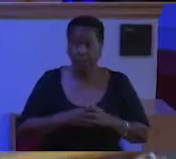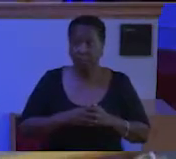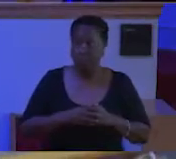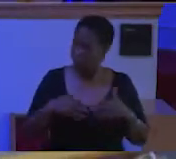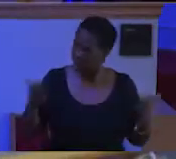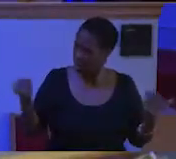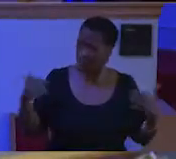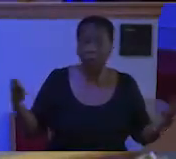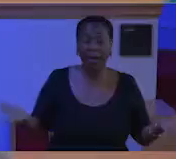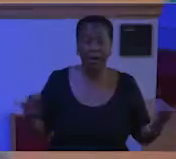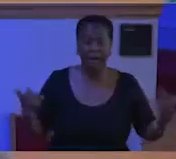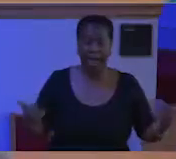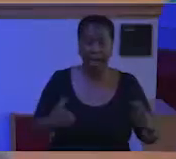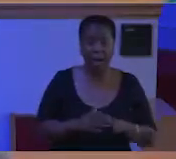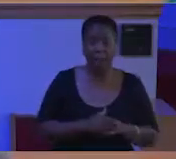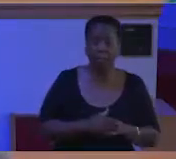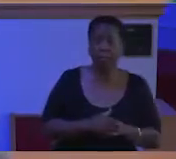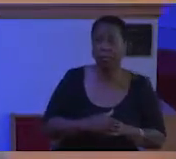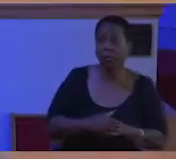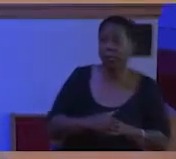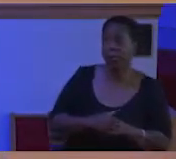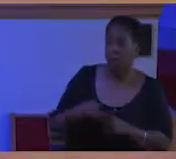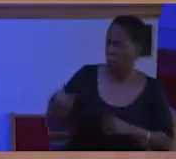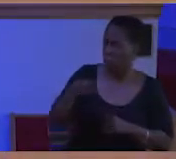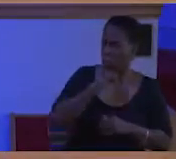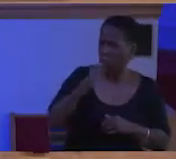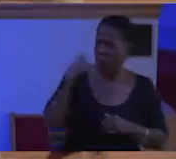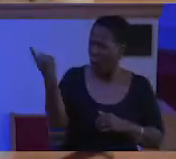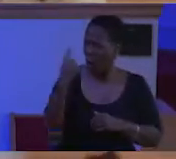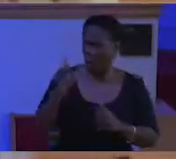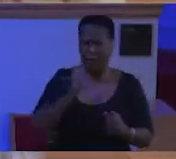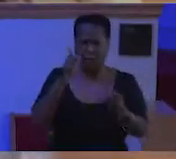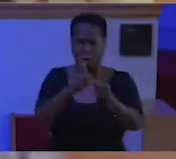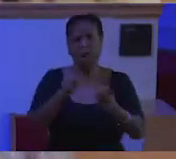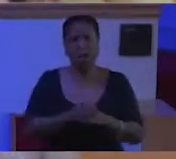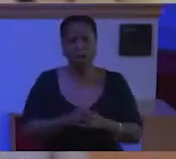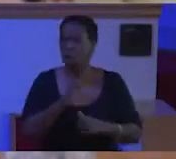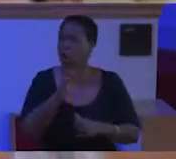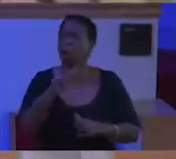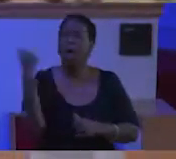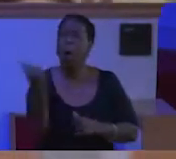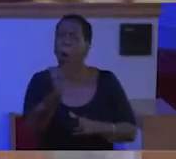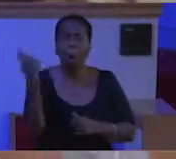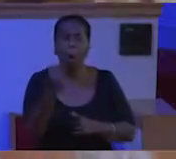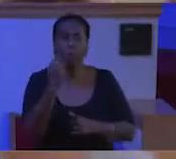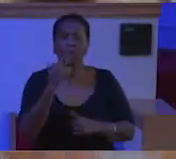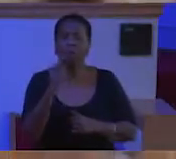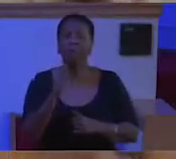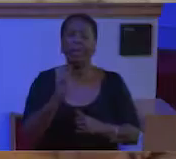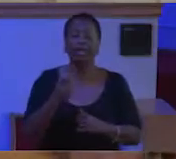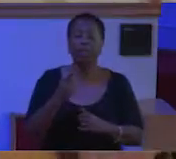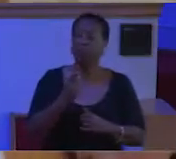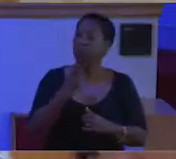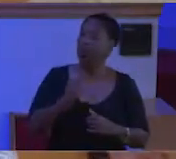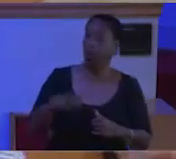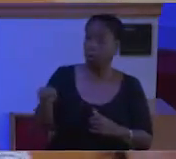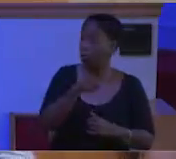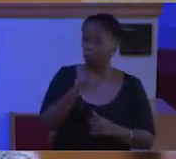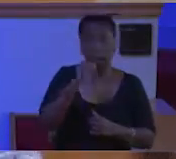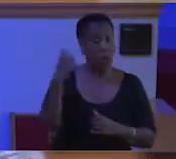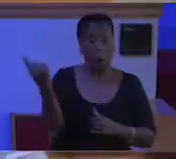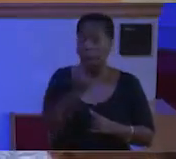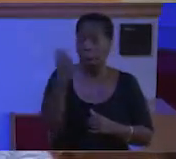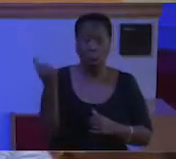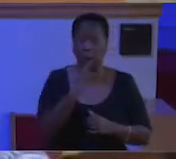Come on here now. You ain't always been perfect. You ain't always been cute. You ain't